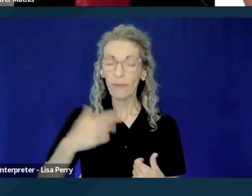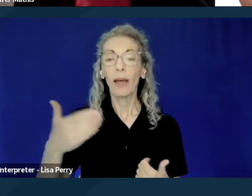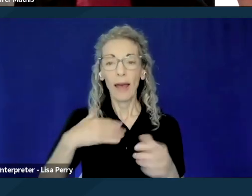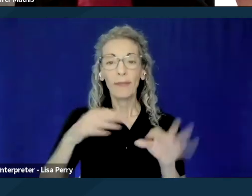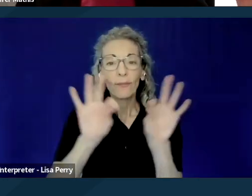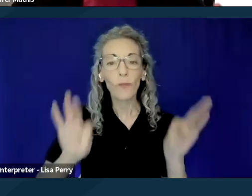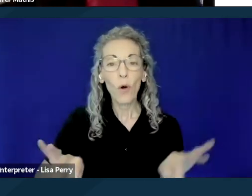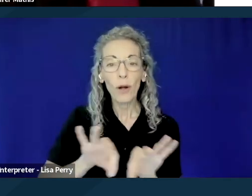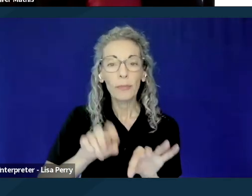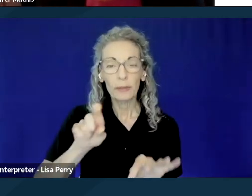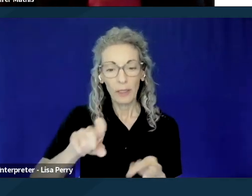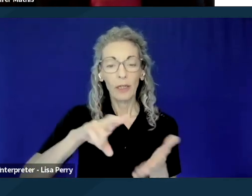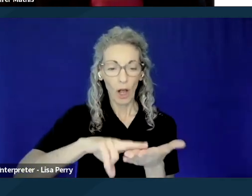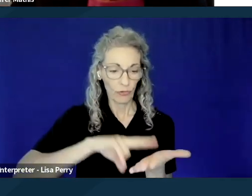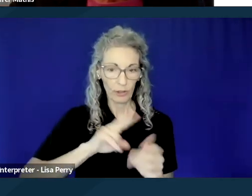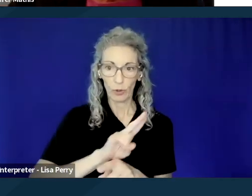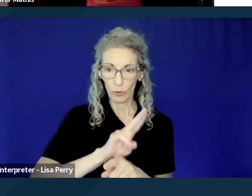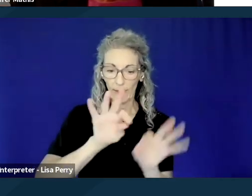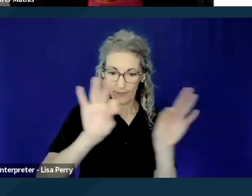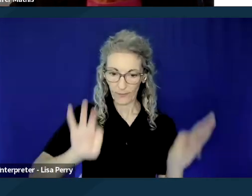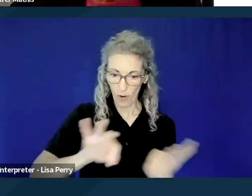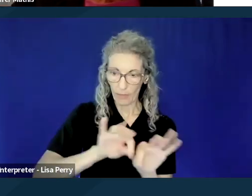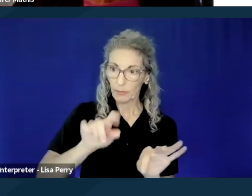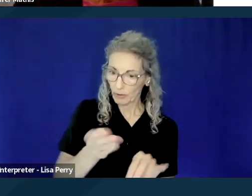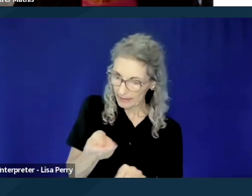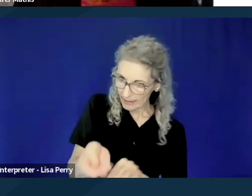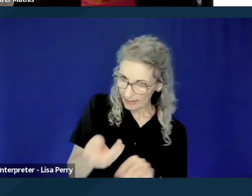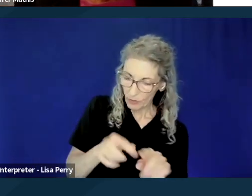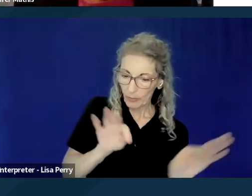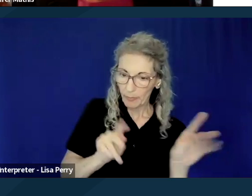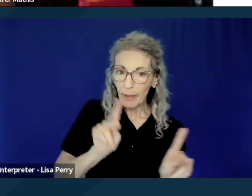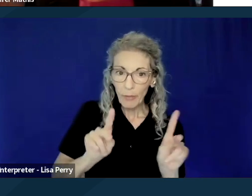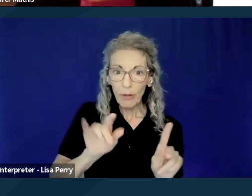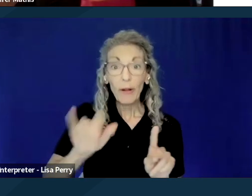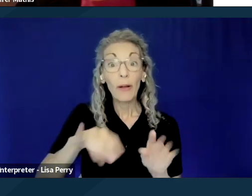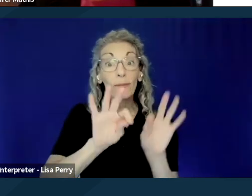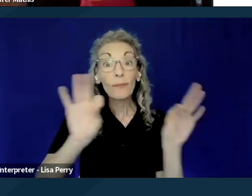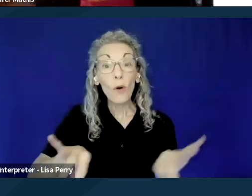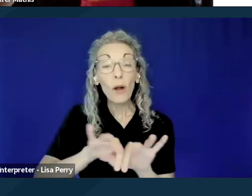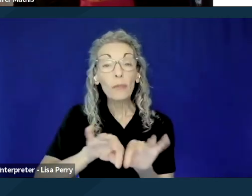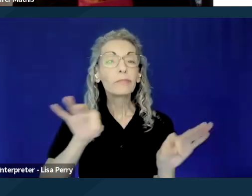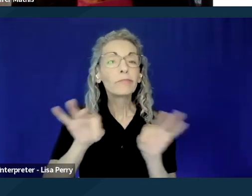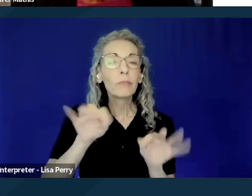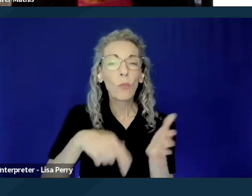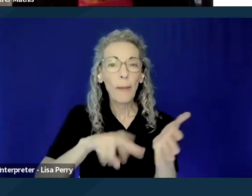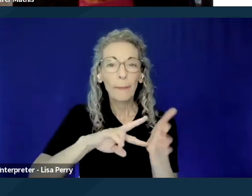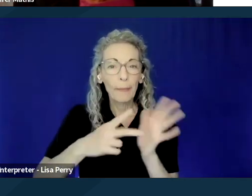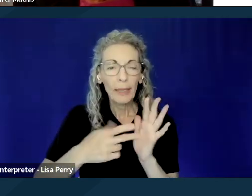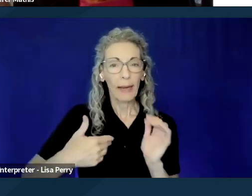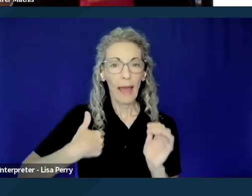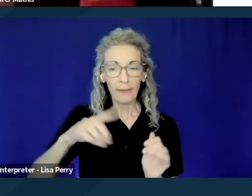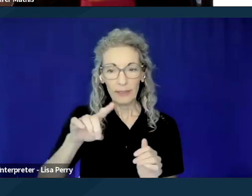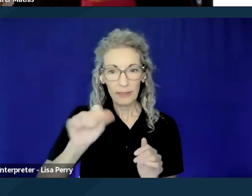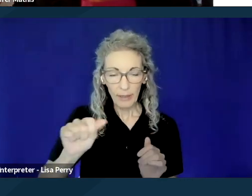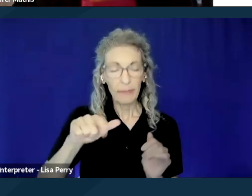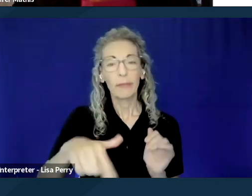supposed to get, the contractors use, that describes what it is to have a disability. Um, and lists